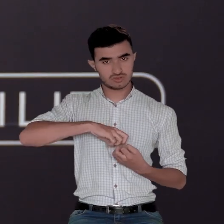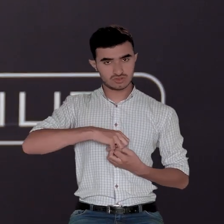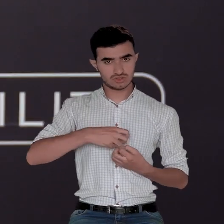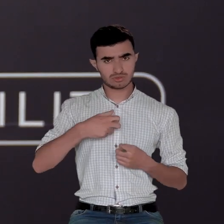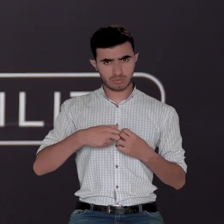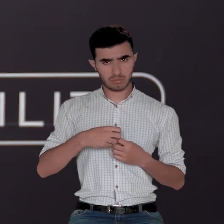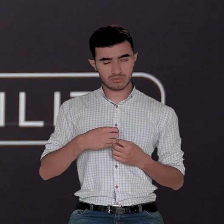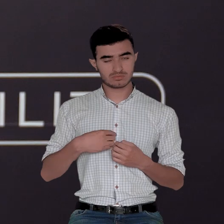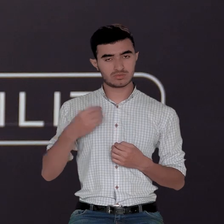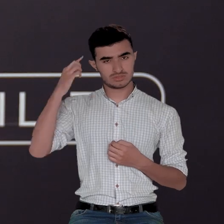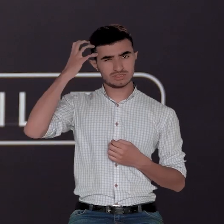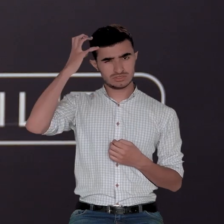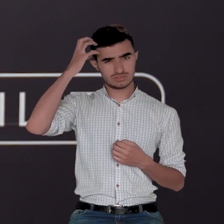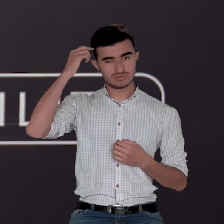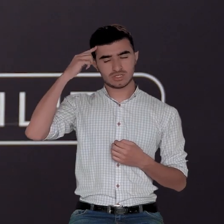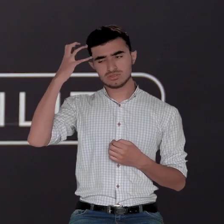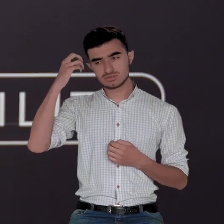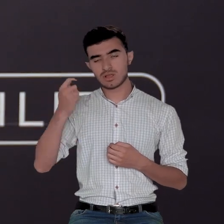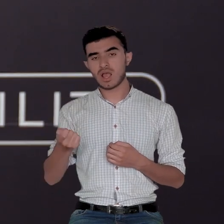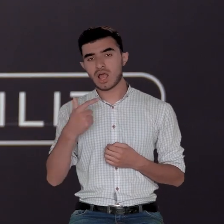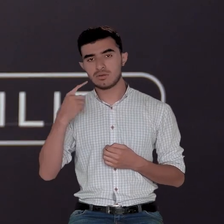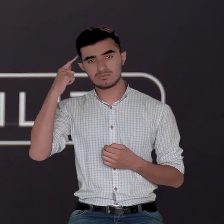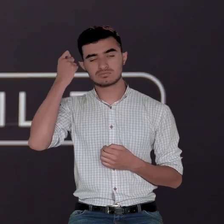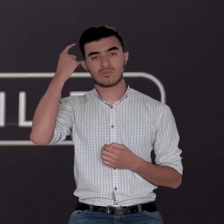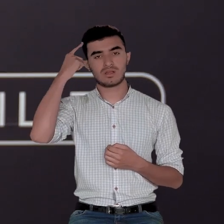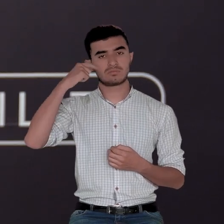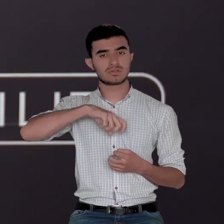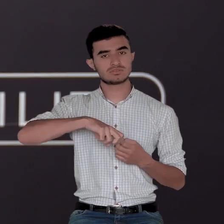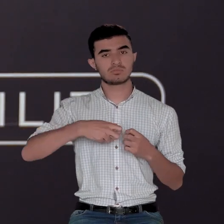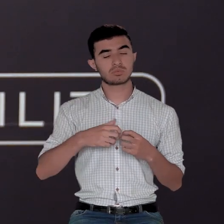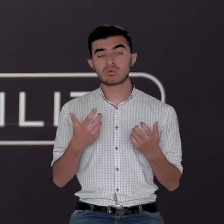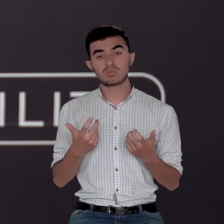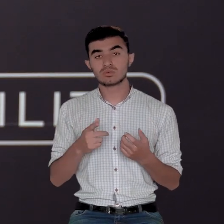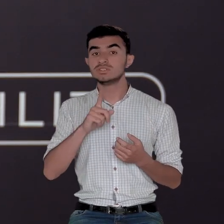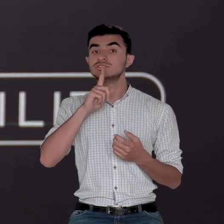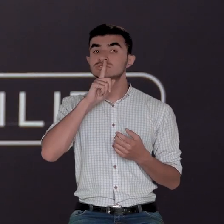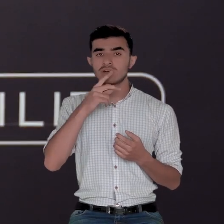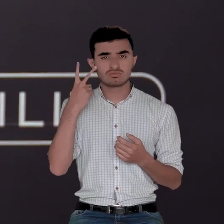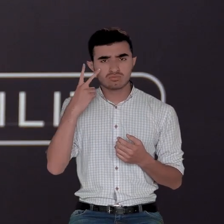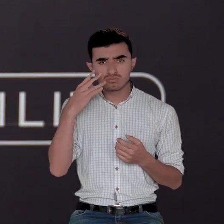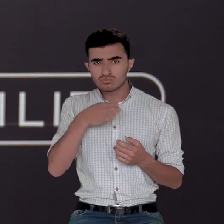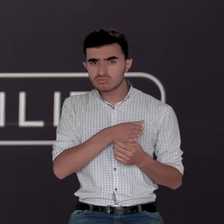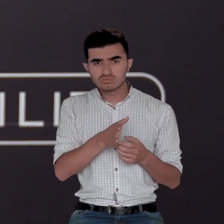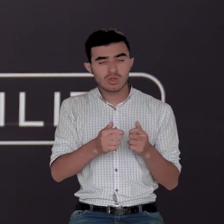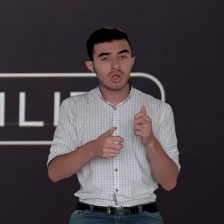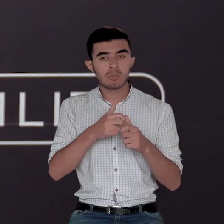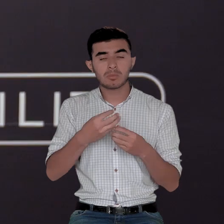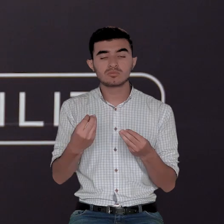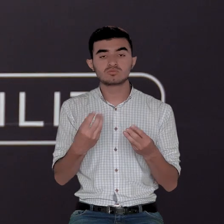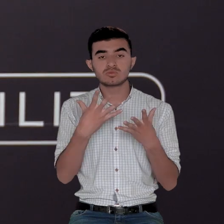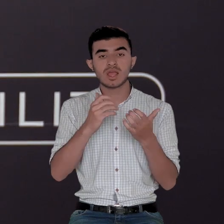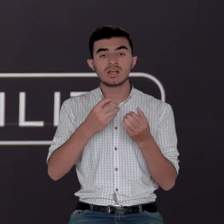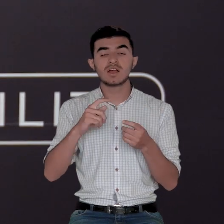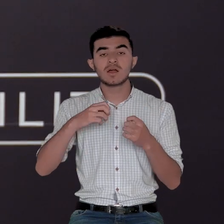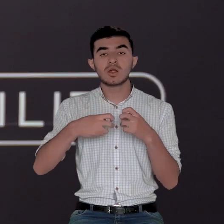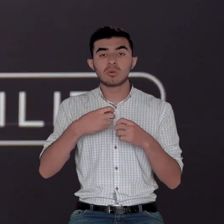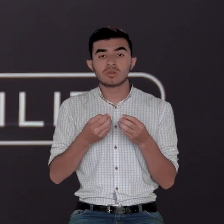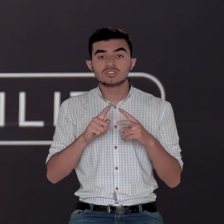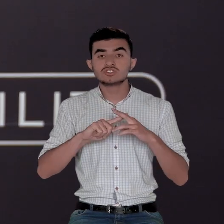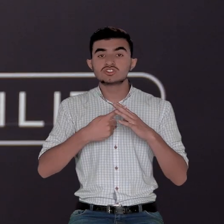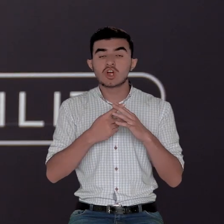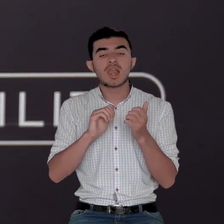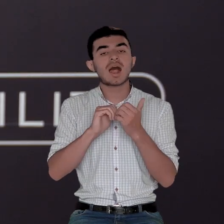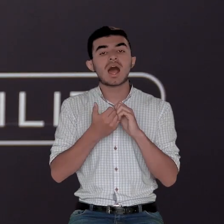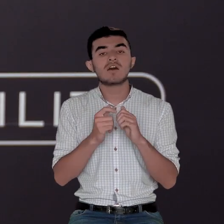not the solution. The proper solution is to go and study where the problem is, where the etiology is coming from. And that problem